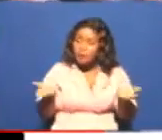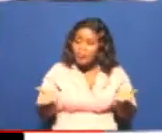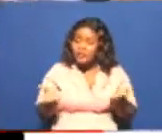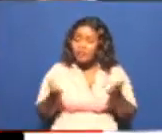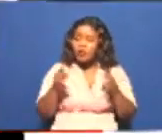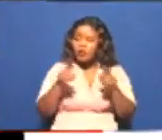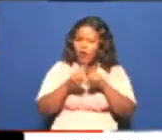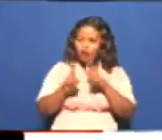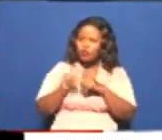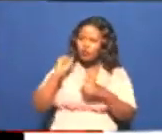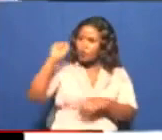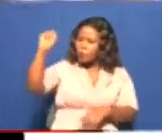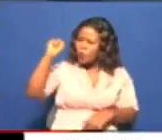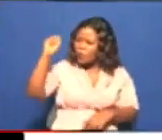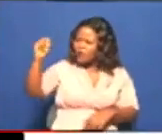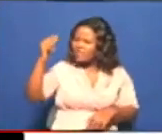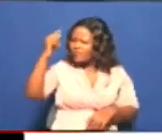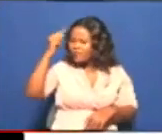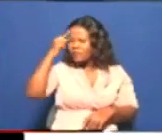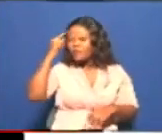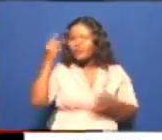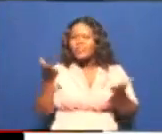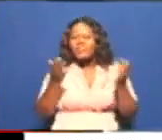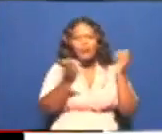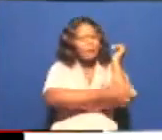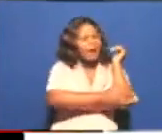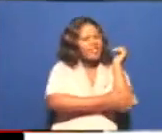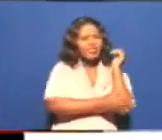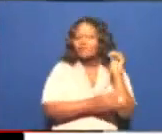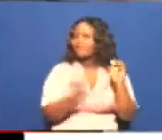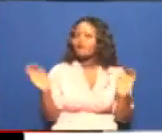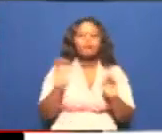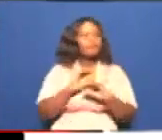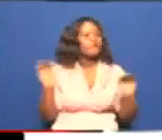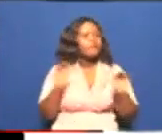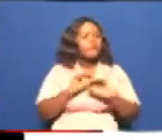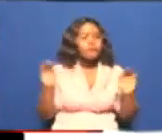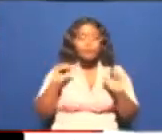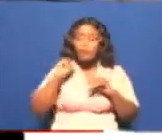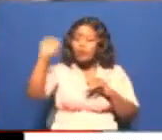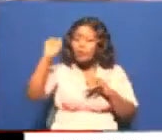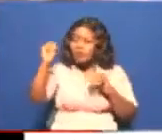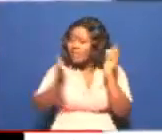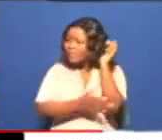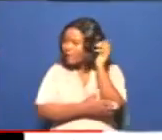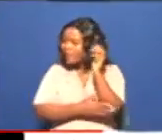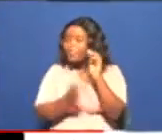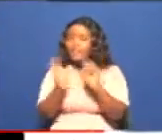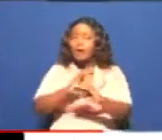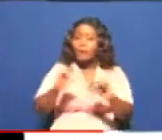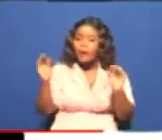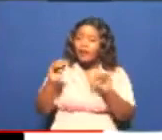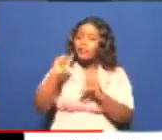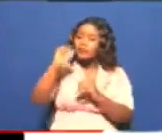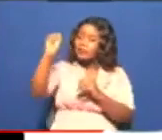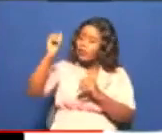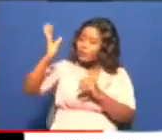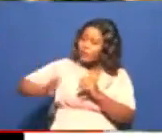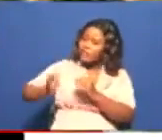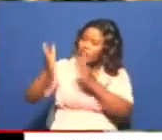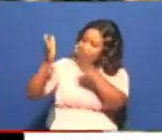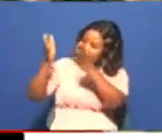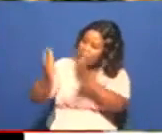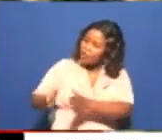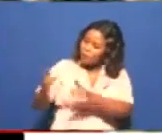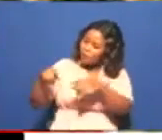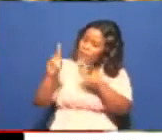wanasema at politics is a dirty game, isn't it? Siasa sio chafu, ni wanasiasa ndio iwa